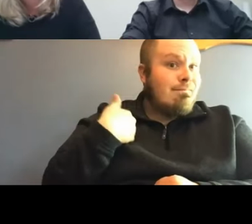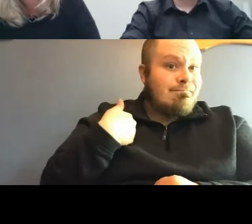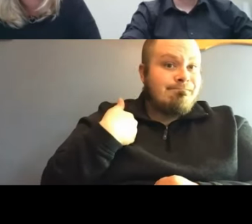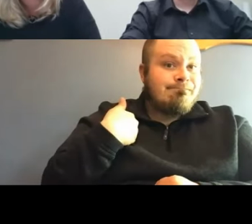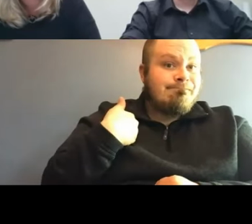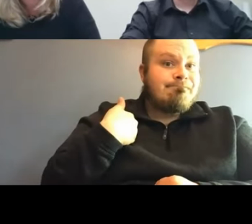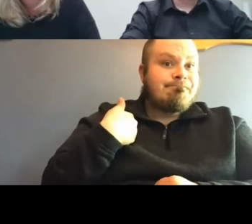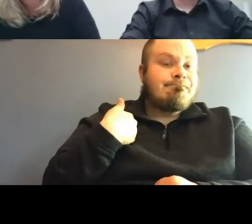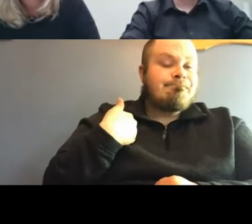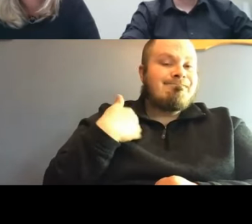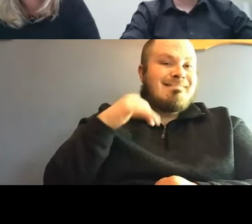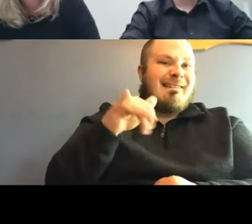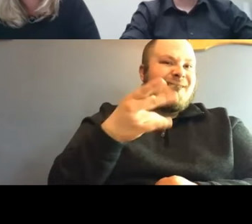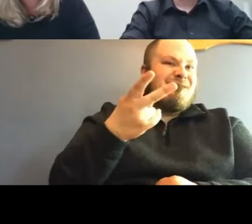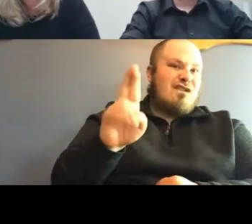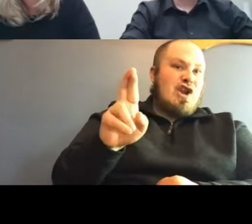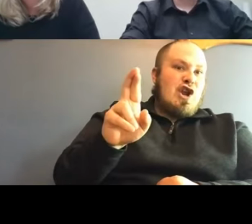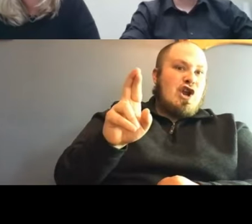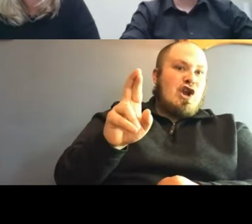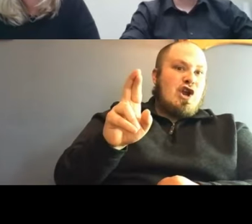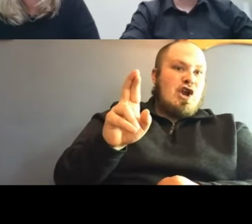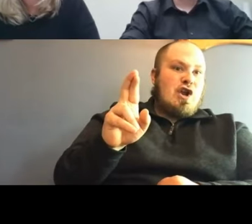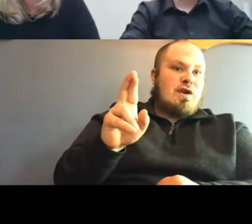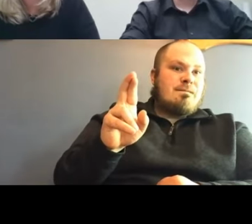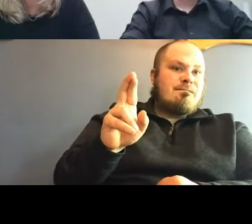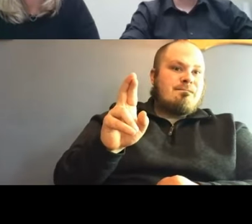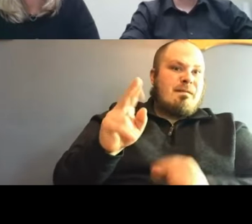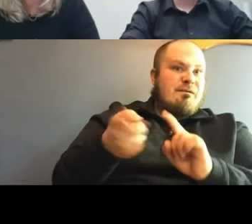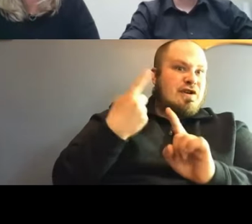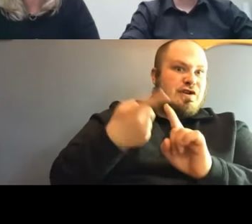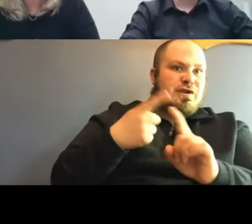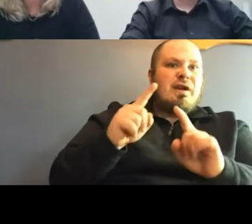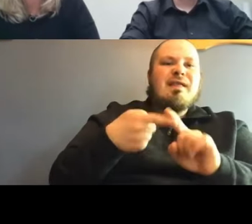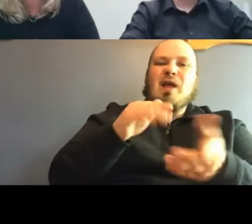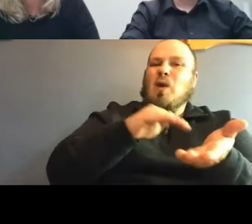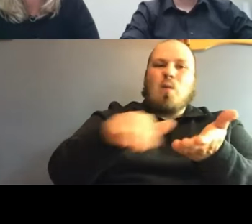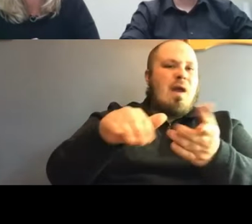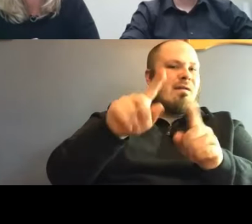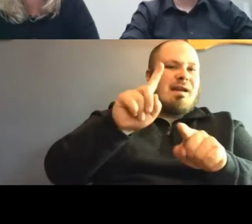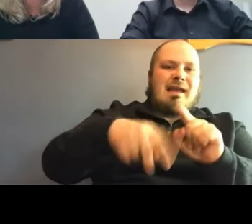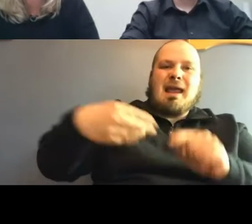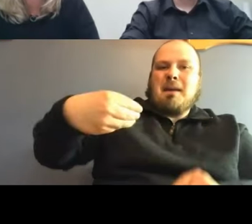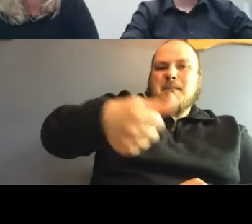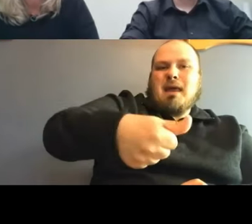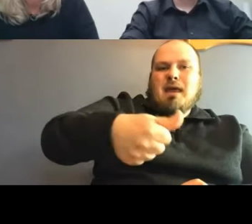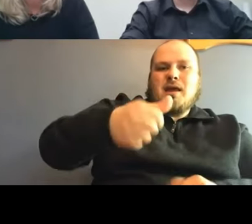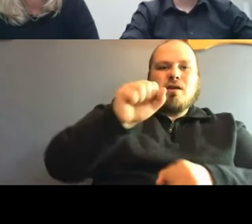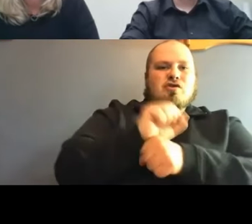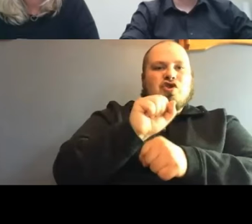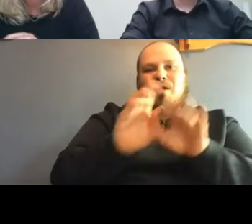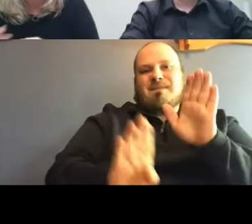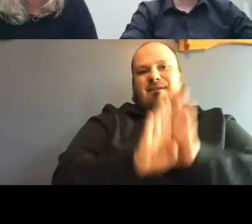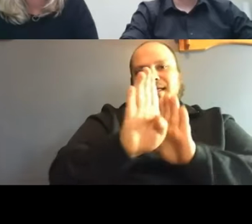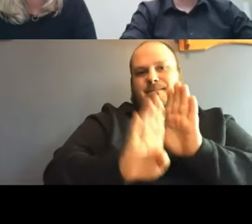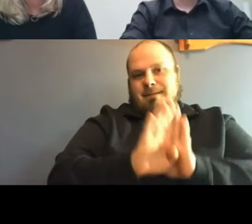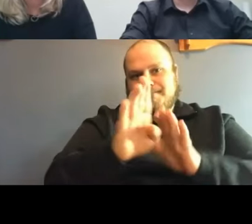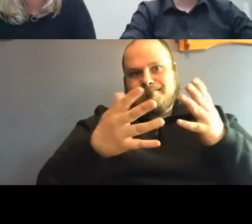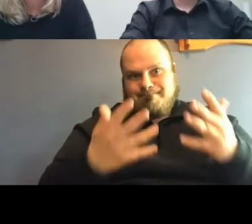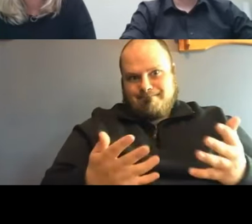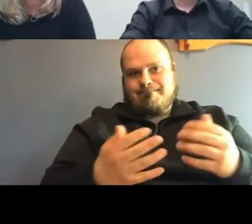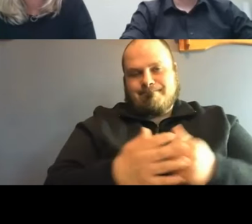that VR first, then the waiver can't pay for job development. So it is